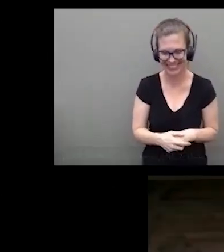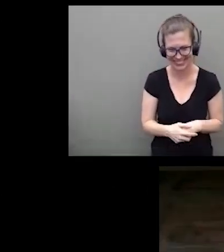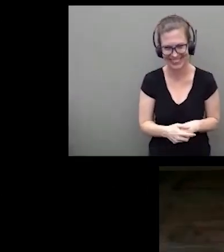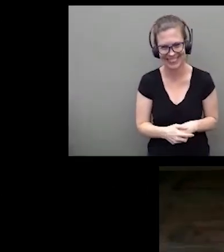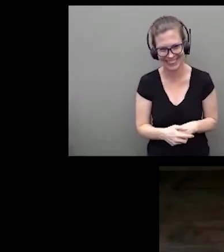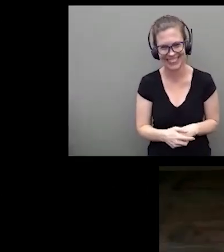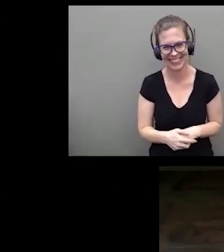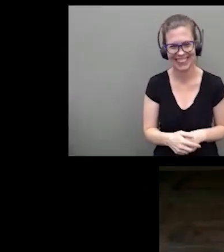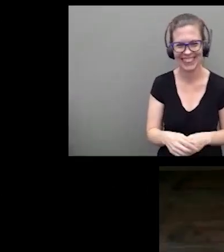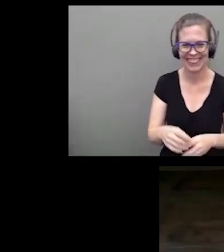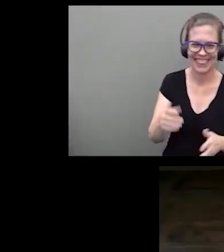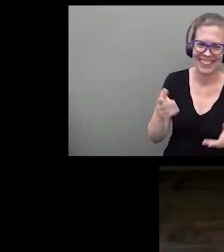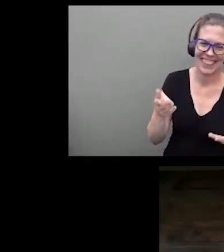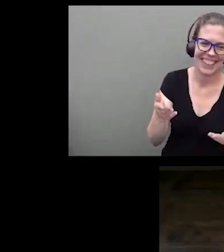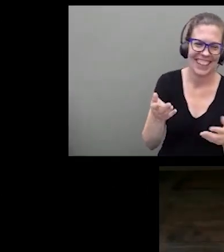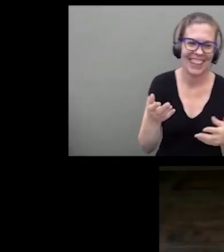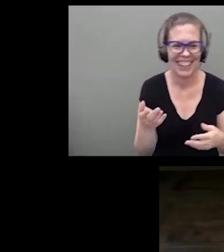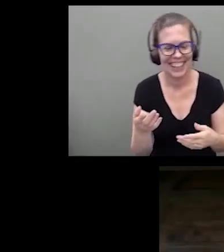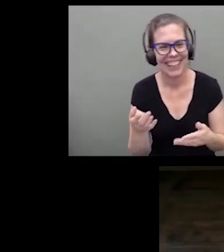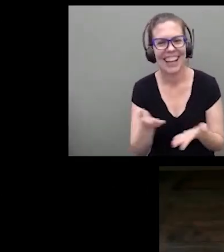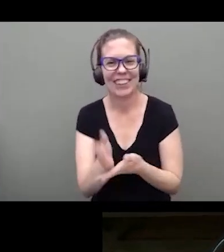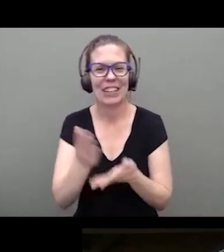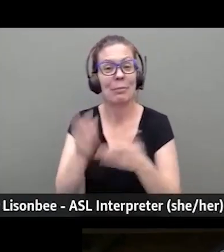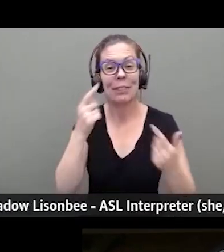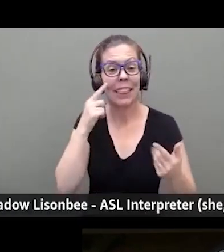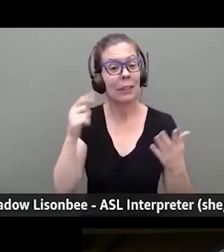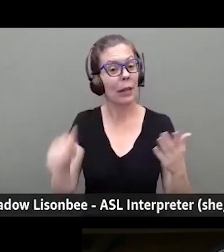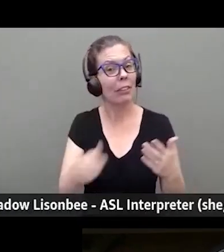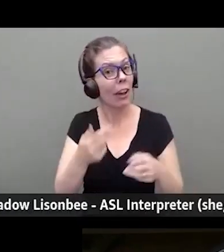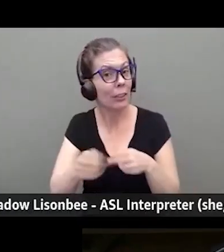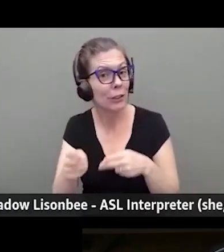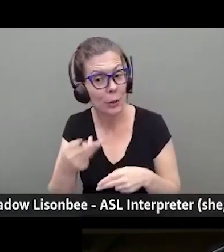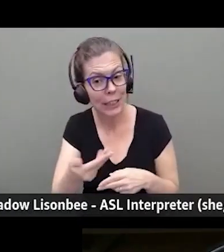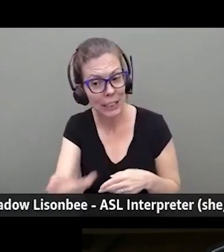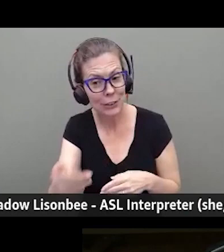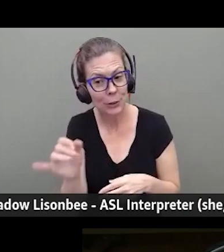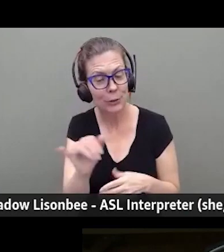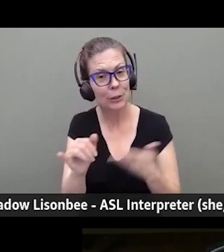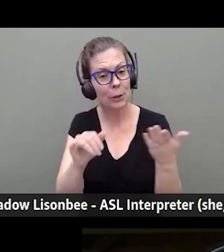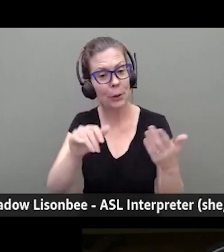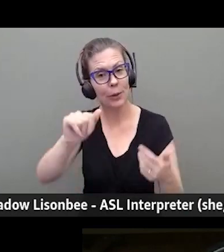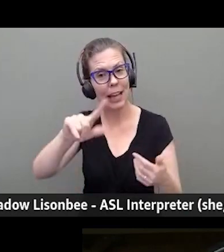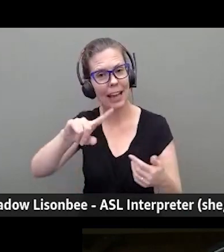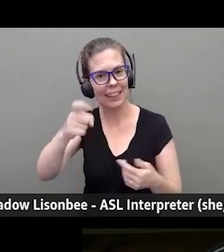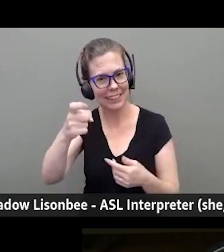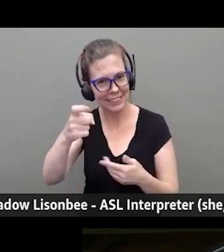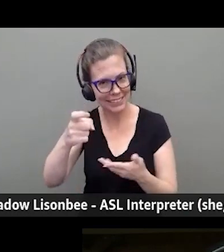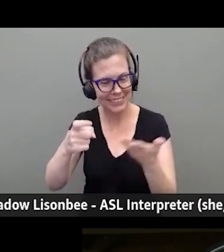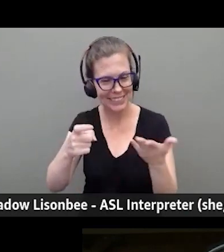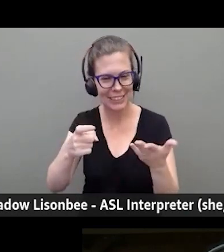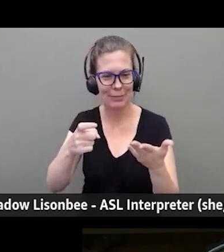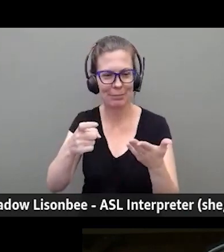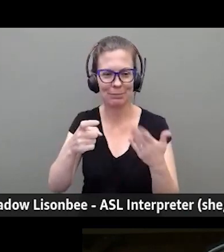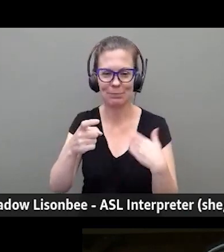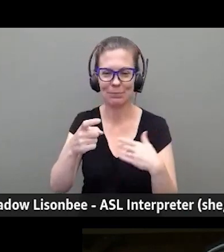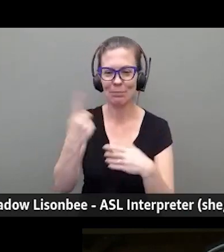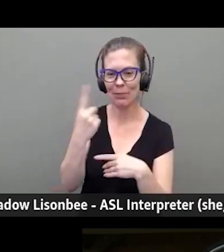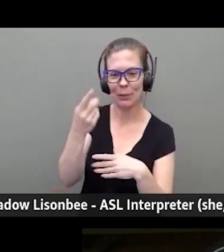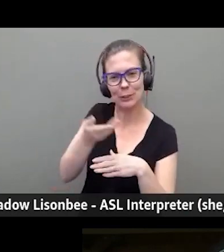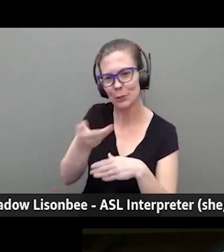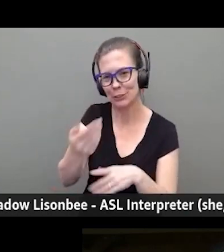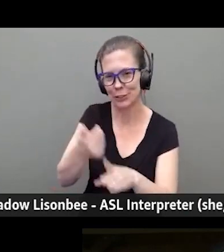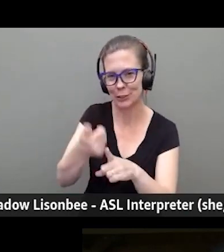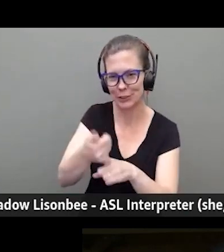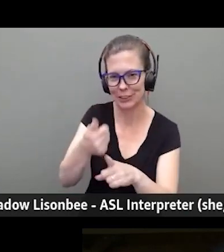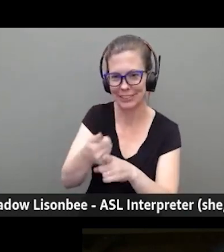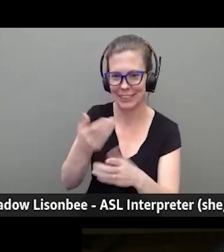All right. So I think we have another quick intro as well. So Alex, why don't you intro yourself here